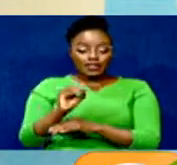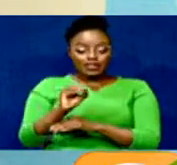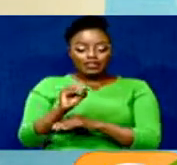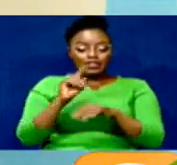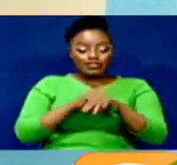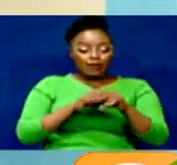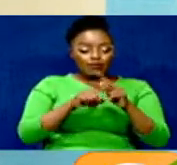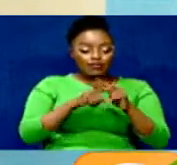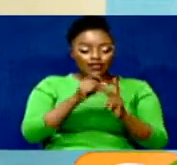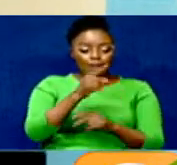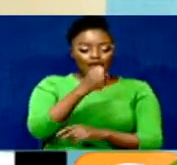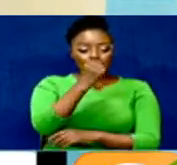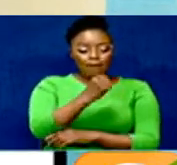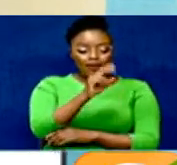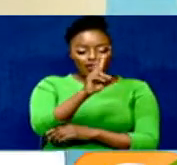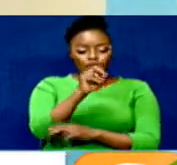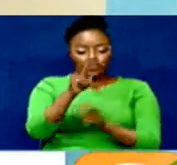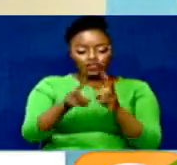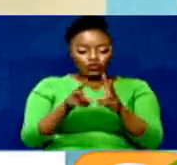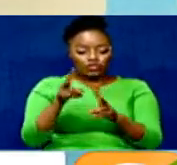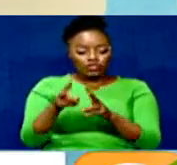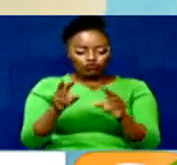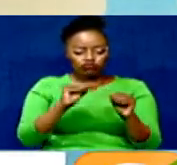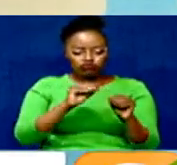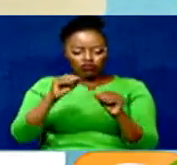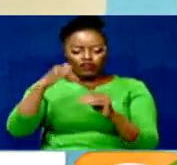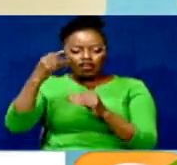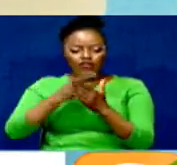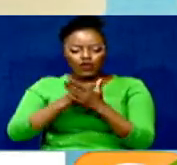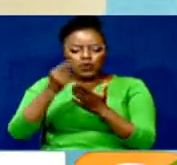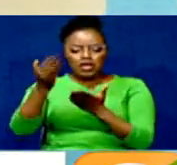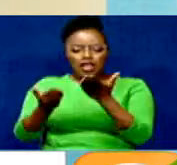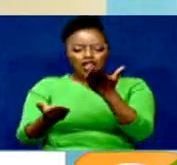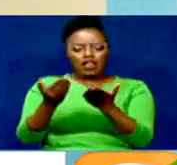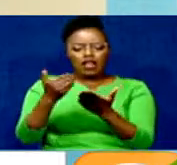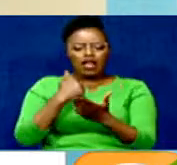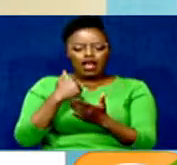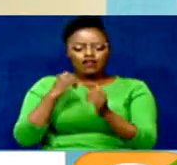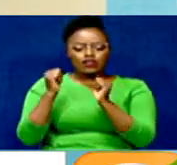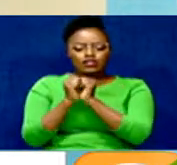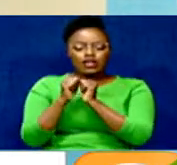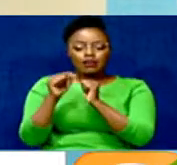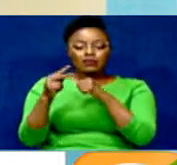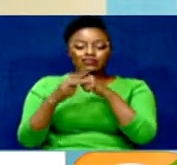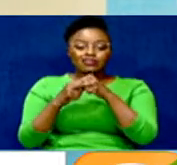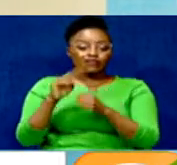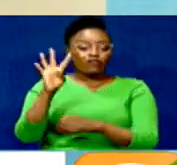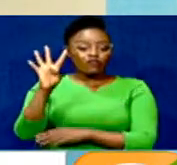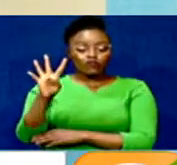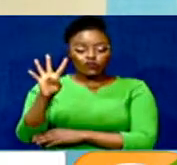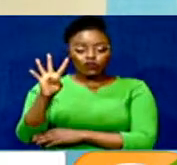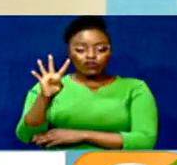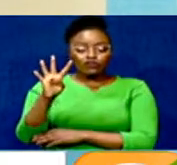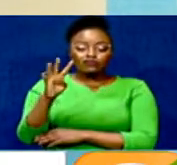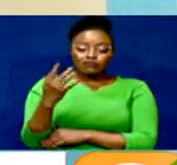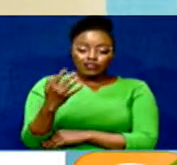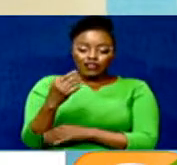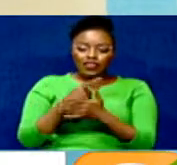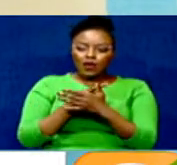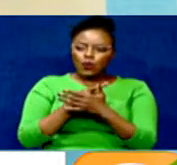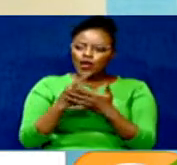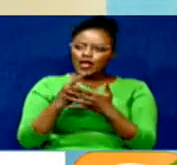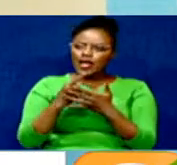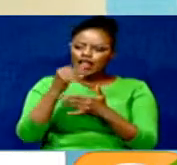the beginning of May 2022 to a weekly average of 10.74 in the week ending